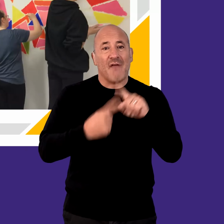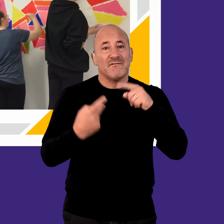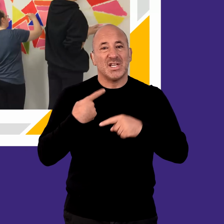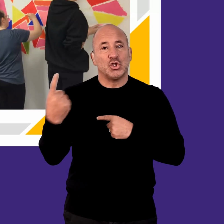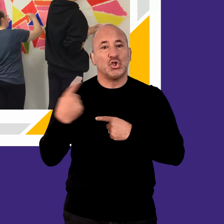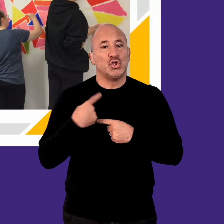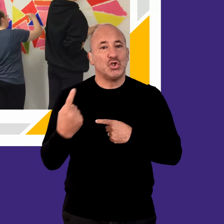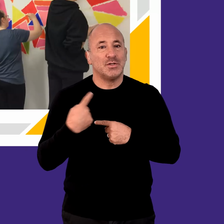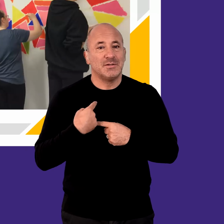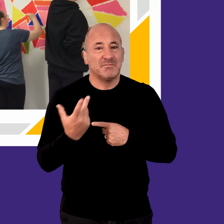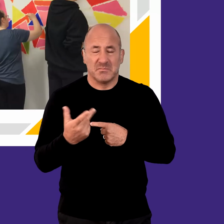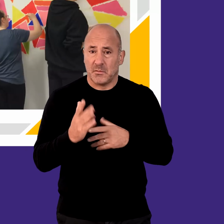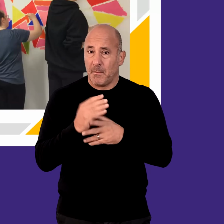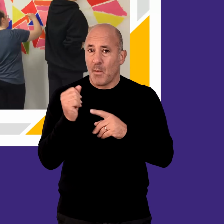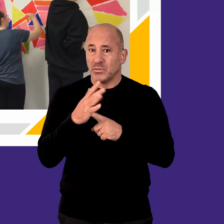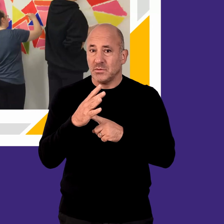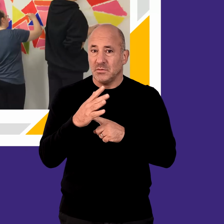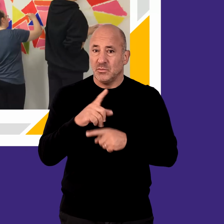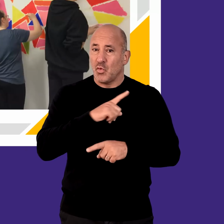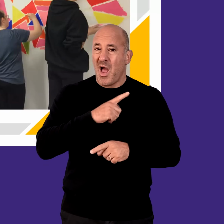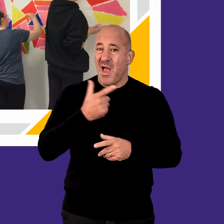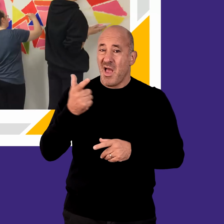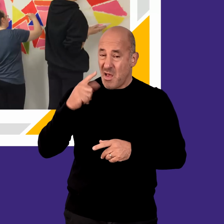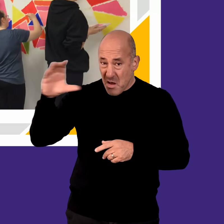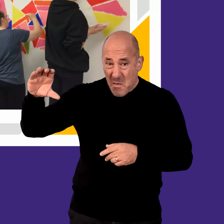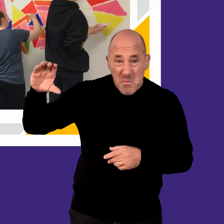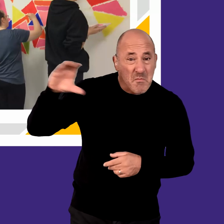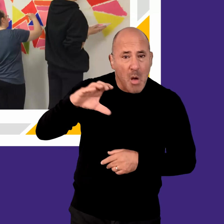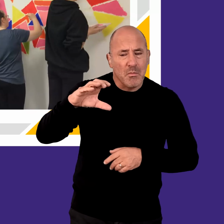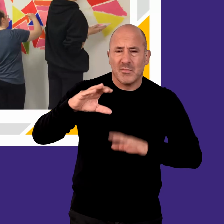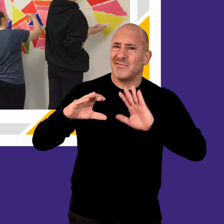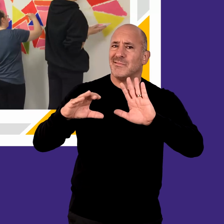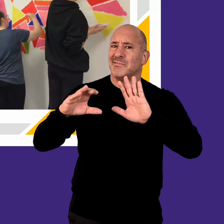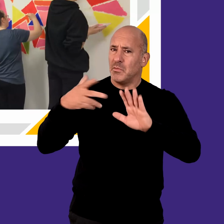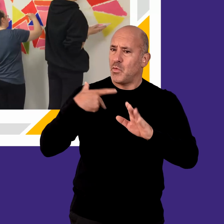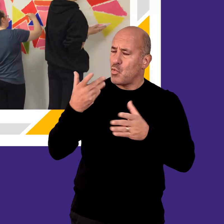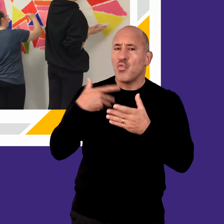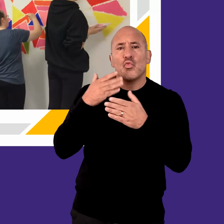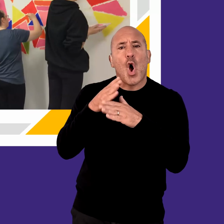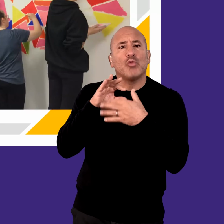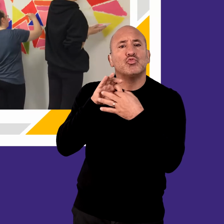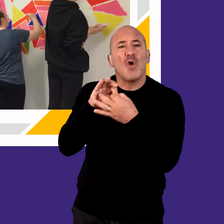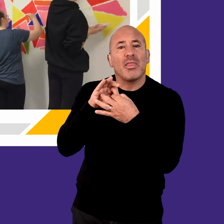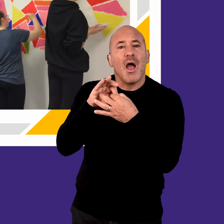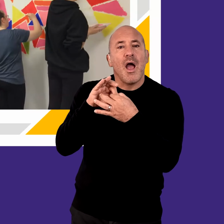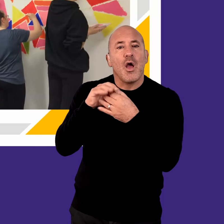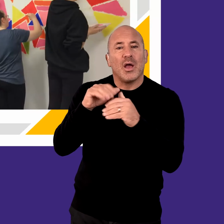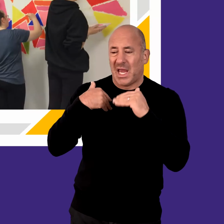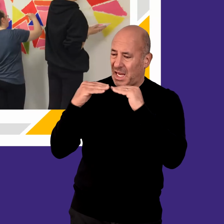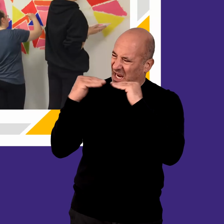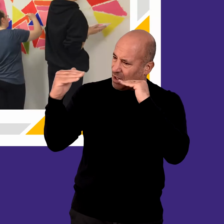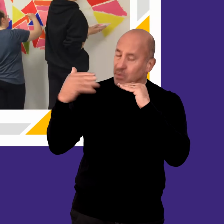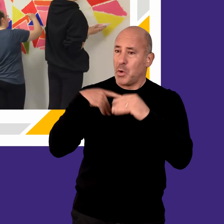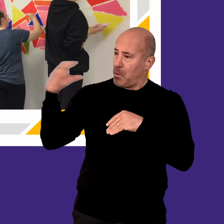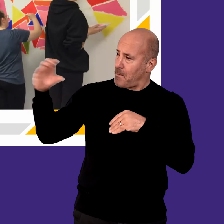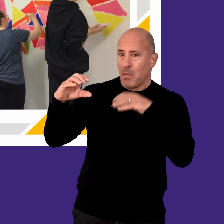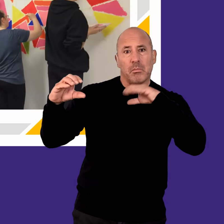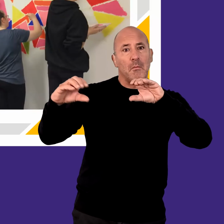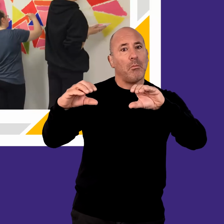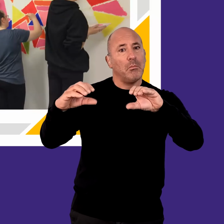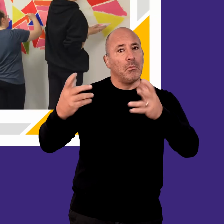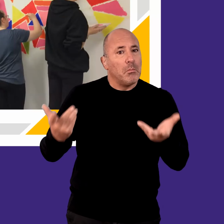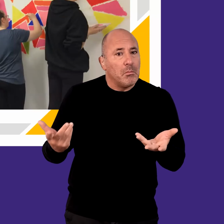agreed to pay for half each. And that feels really important because they would have paid for the whole thing, but this was about working together,